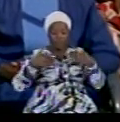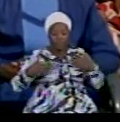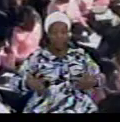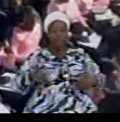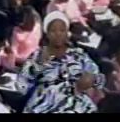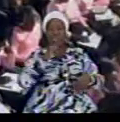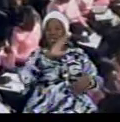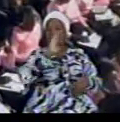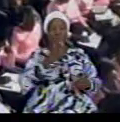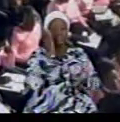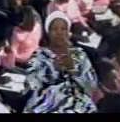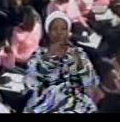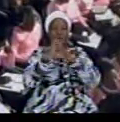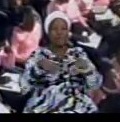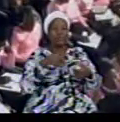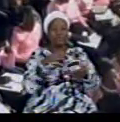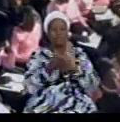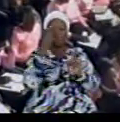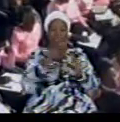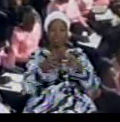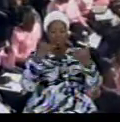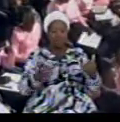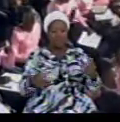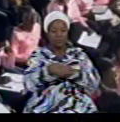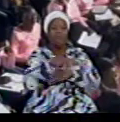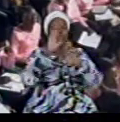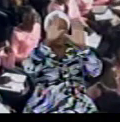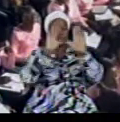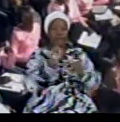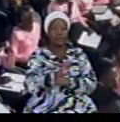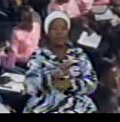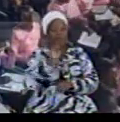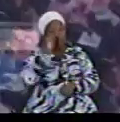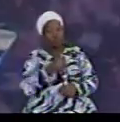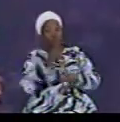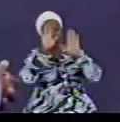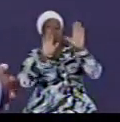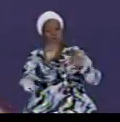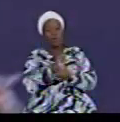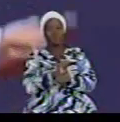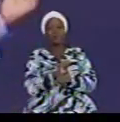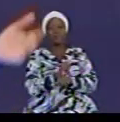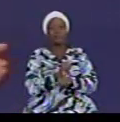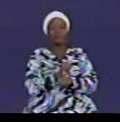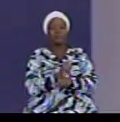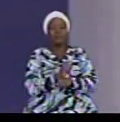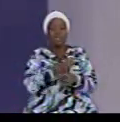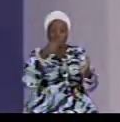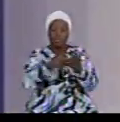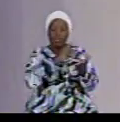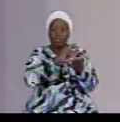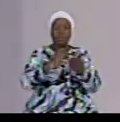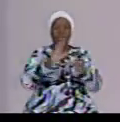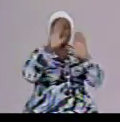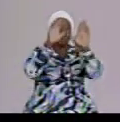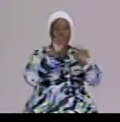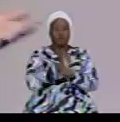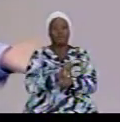in Jesus' name. Today, miracle. Tomorrow, miracle. This